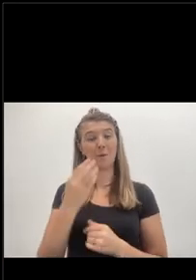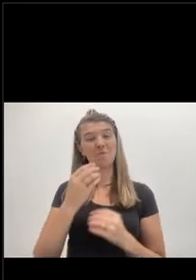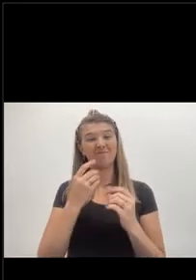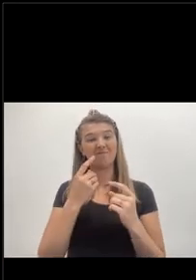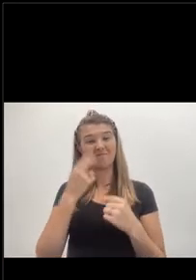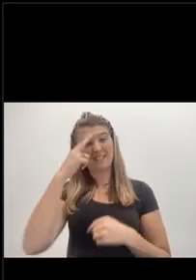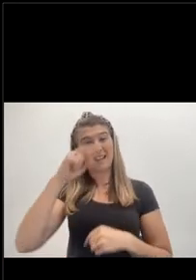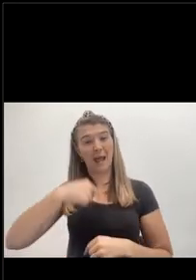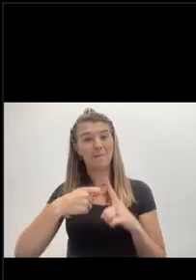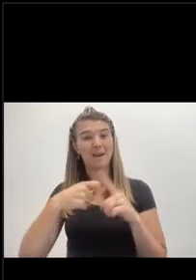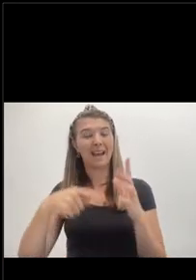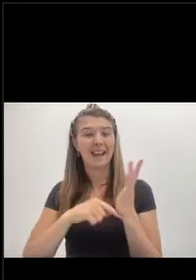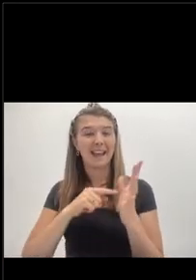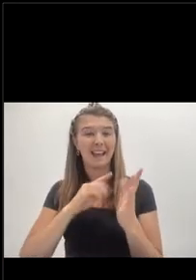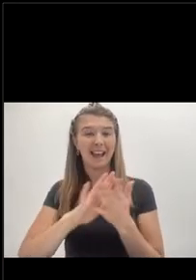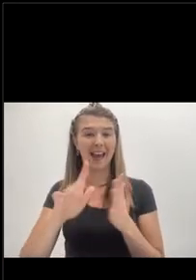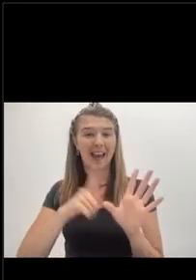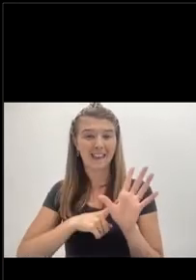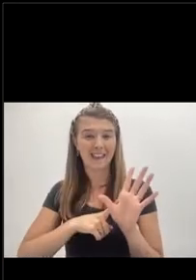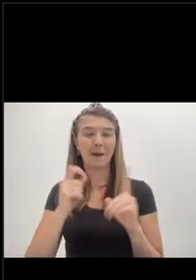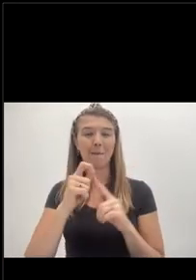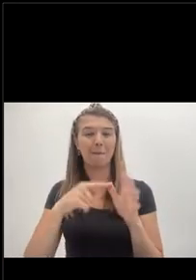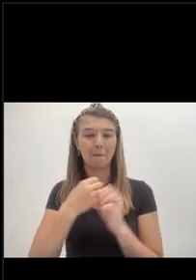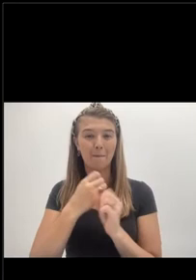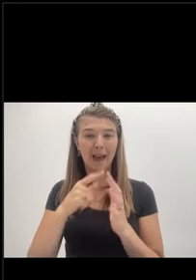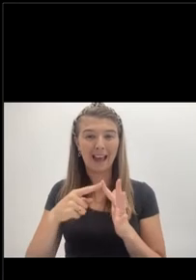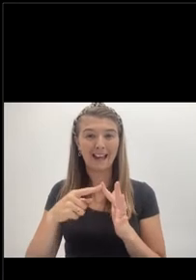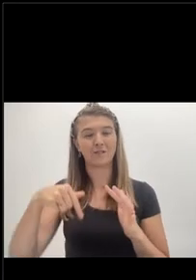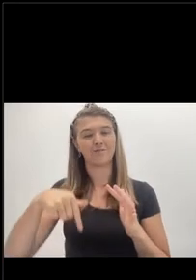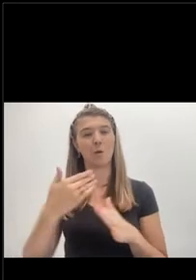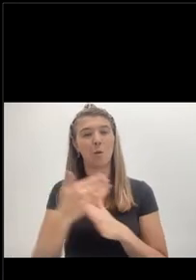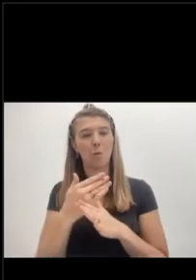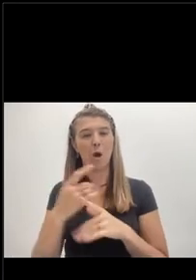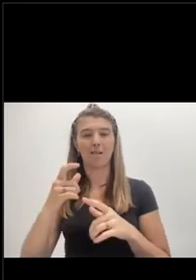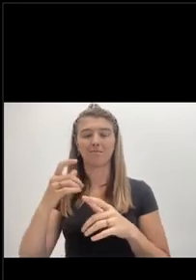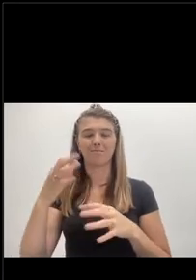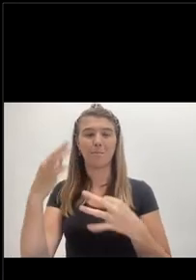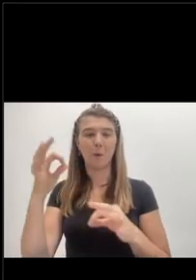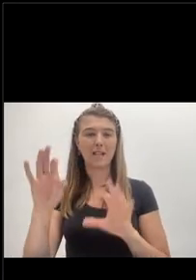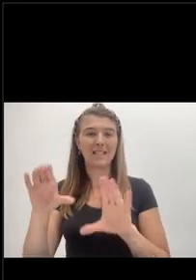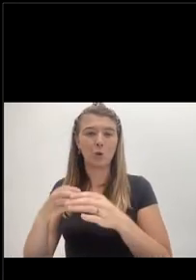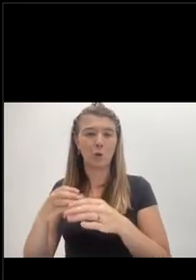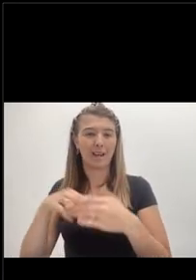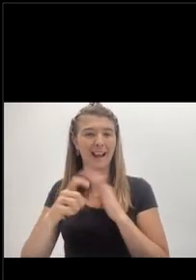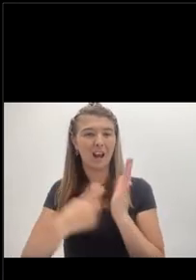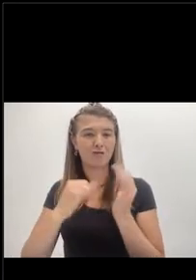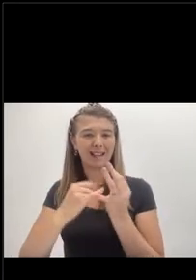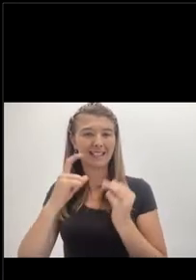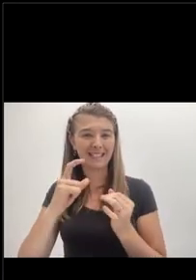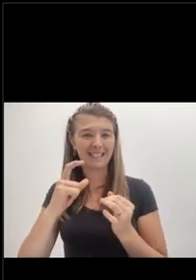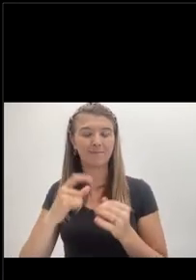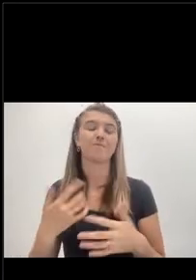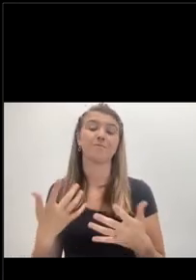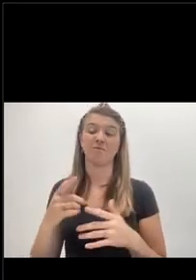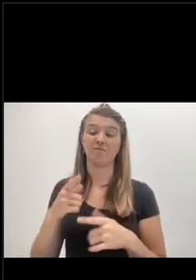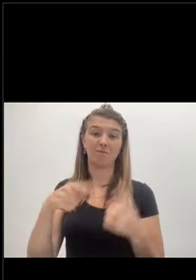Page. I am Programme Manager in the Science Policy Unit here at the Royal Society of Chemistry. For those who don't know, the Royal Society of Chemistry